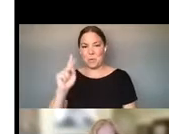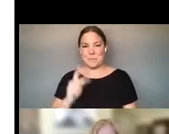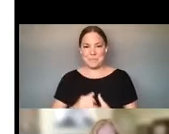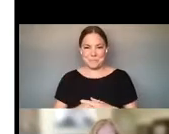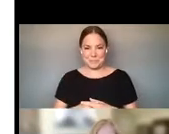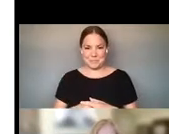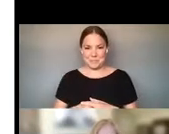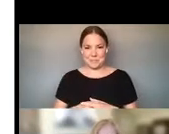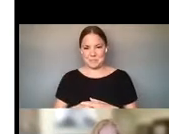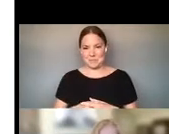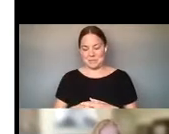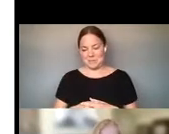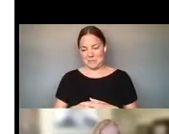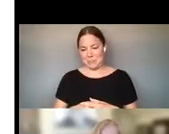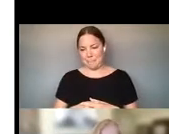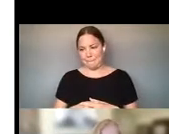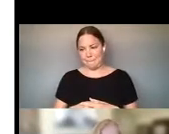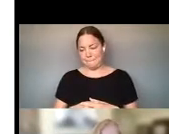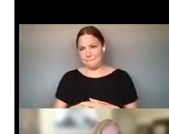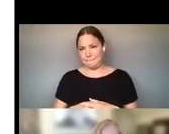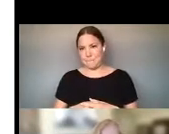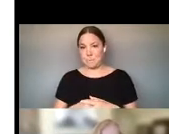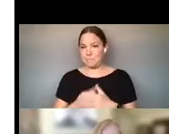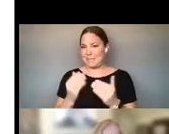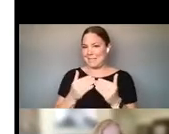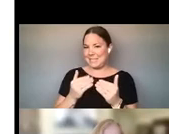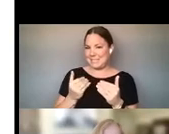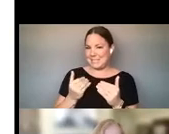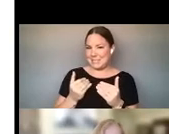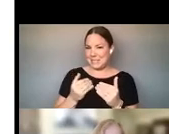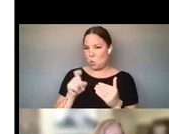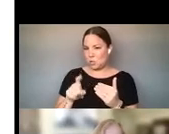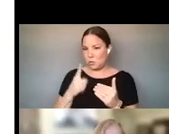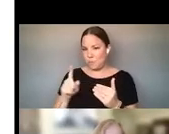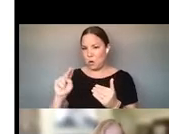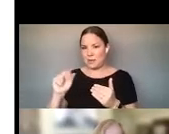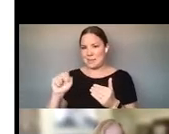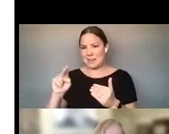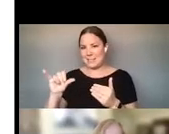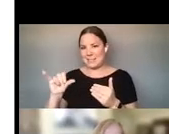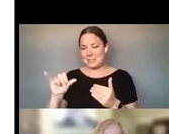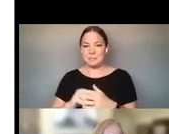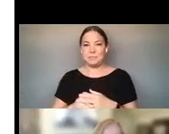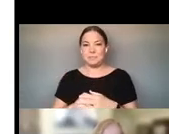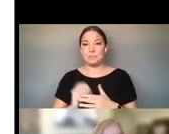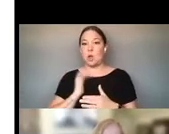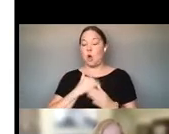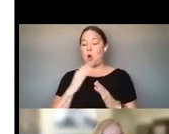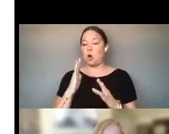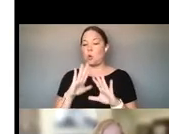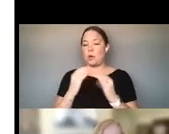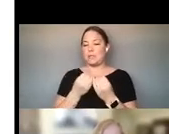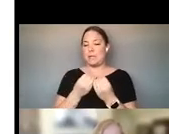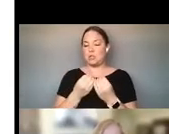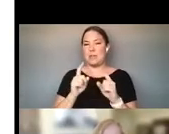here's an easy one for Nancy. Are organizations that are interdisciplinary,